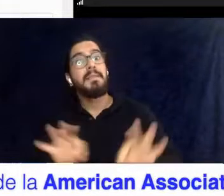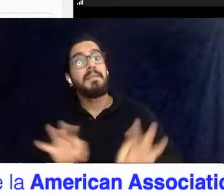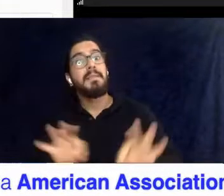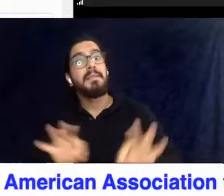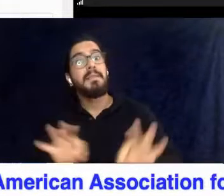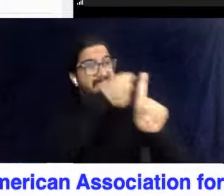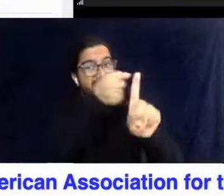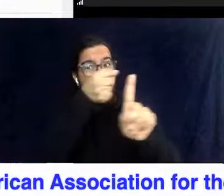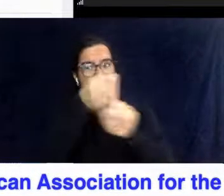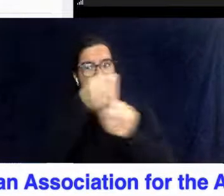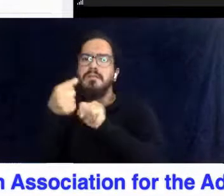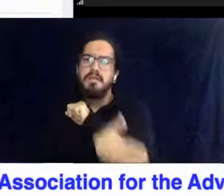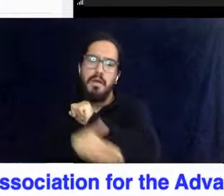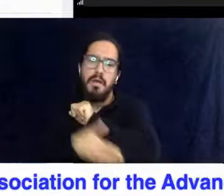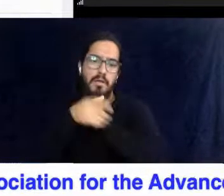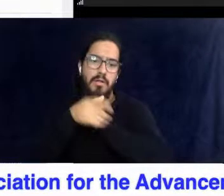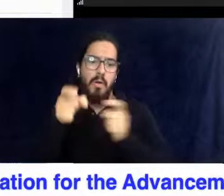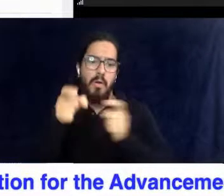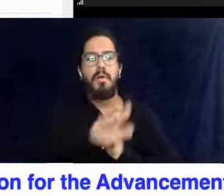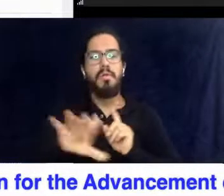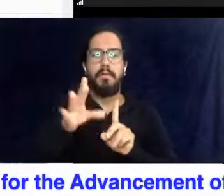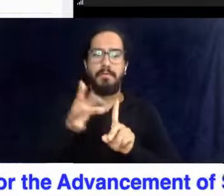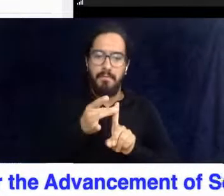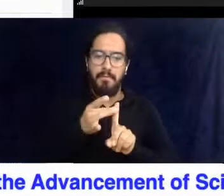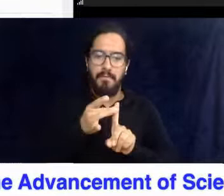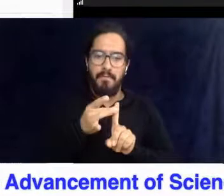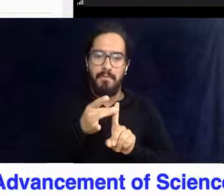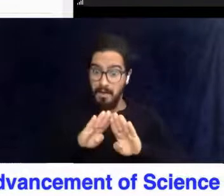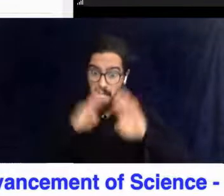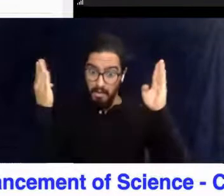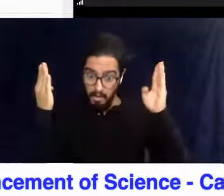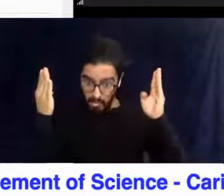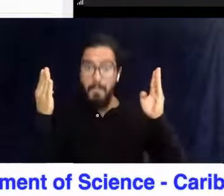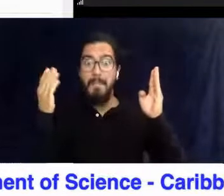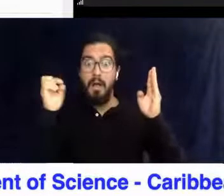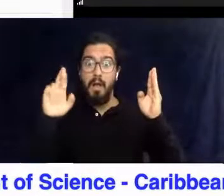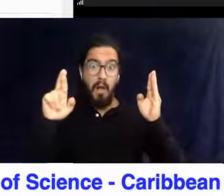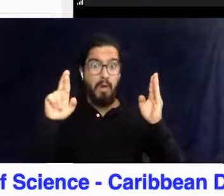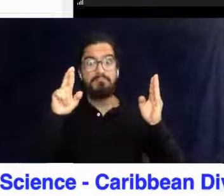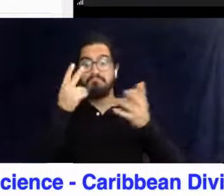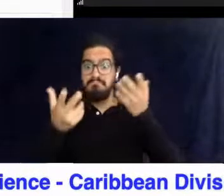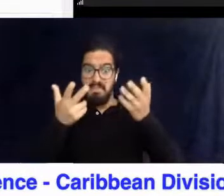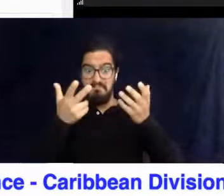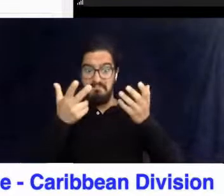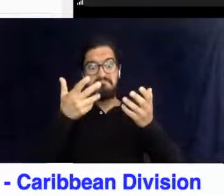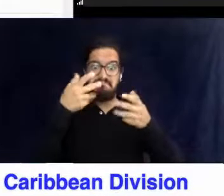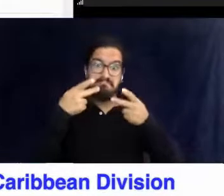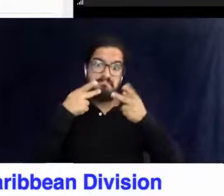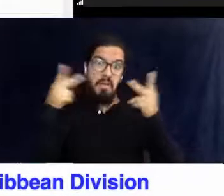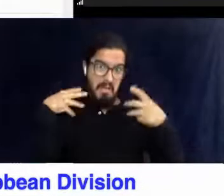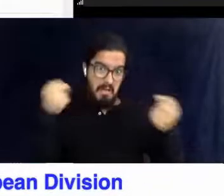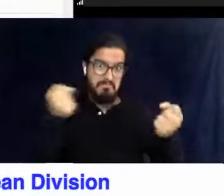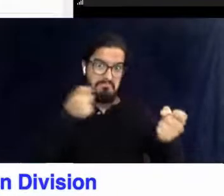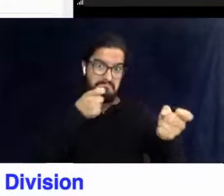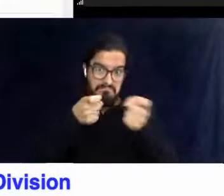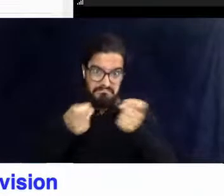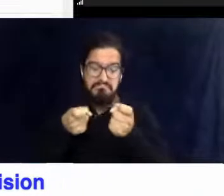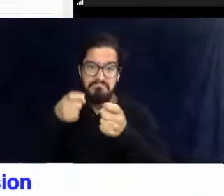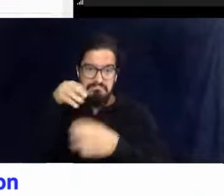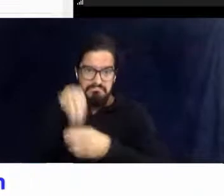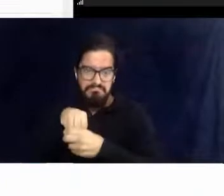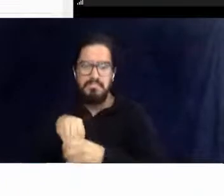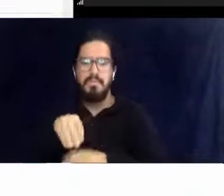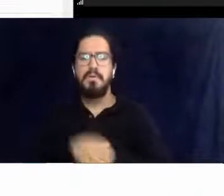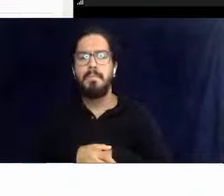they want to open borders or relax public health and social measures. The world is now at 41.8